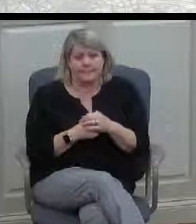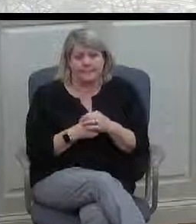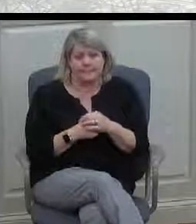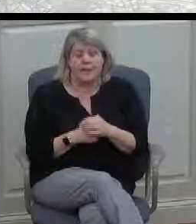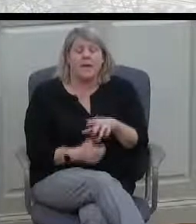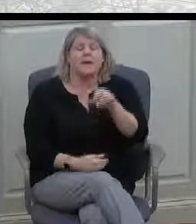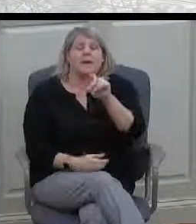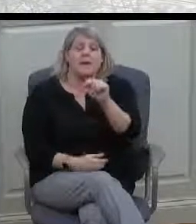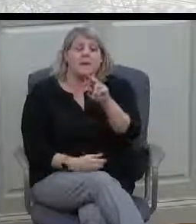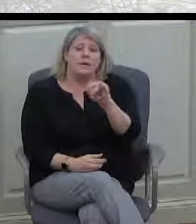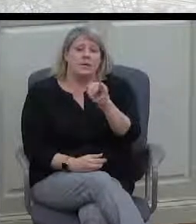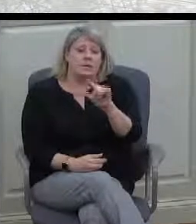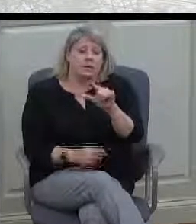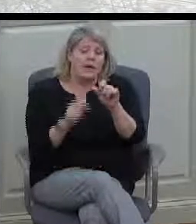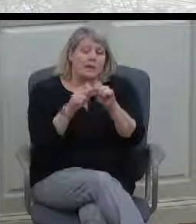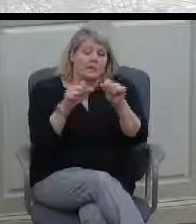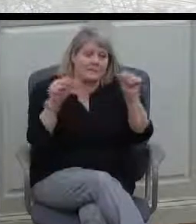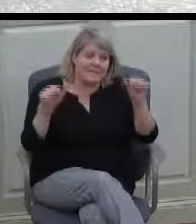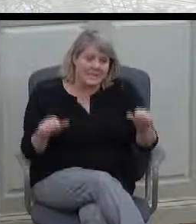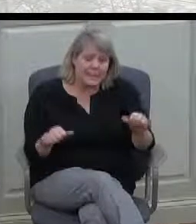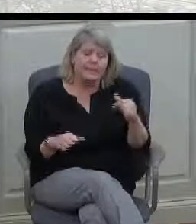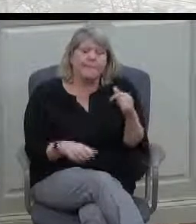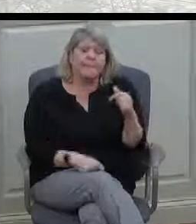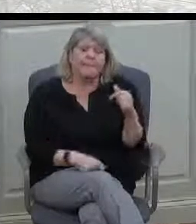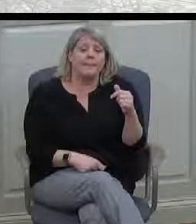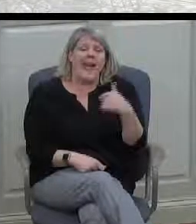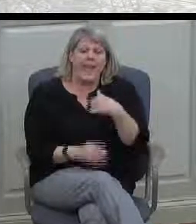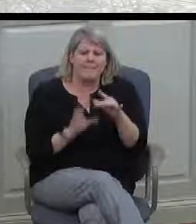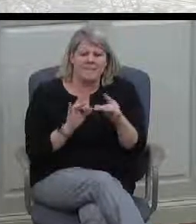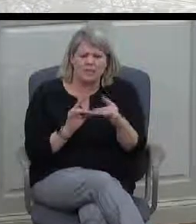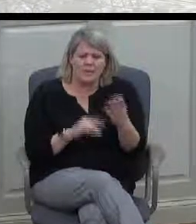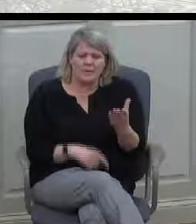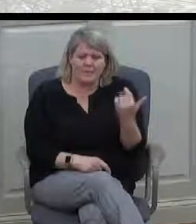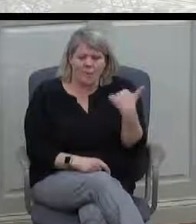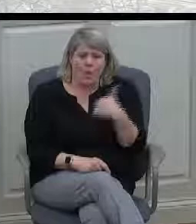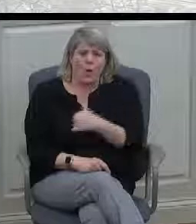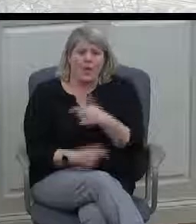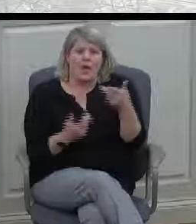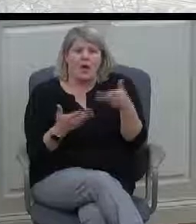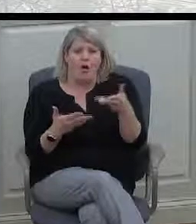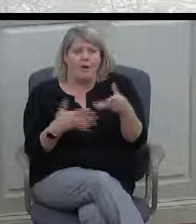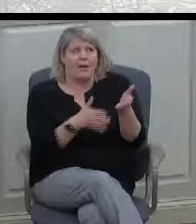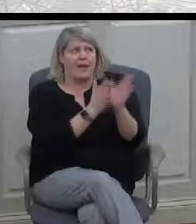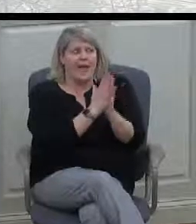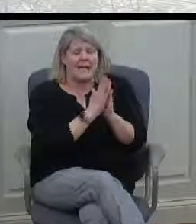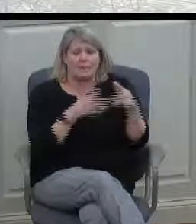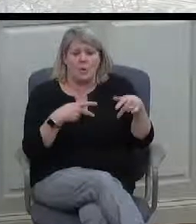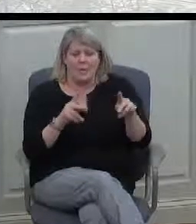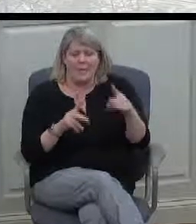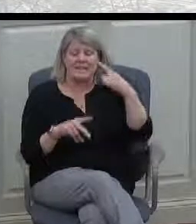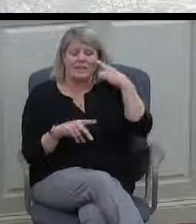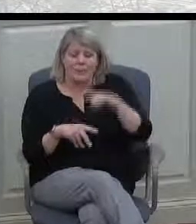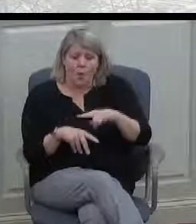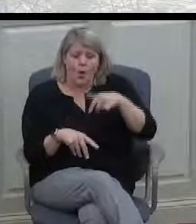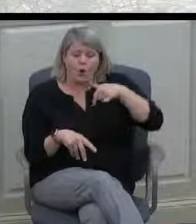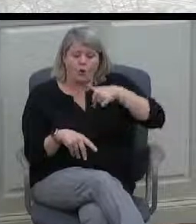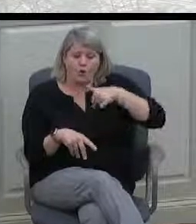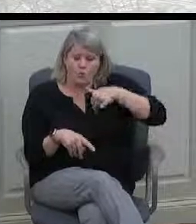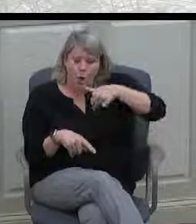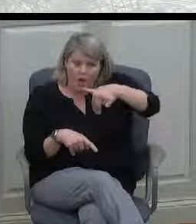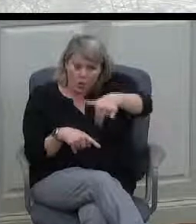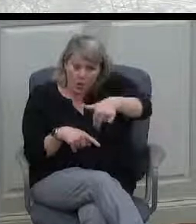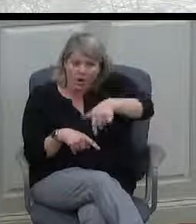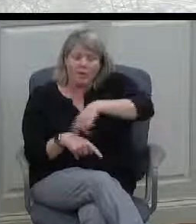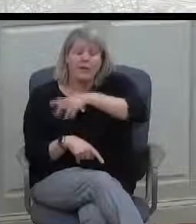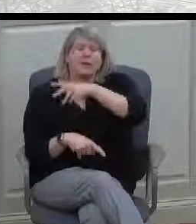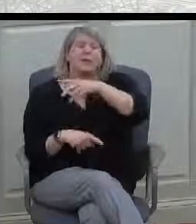Trail system. Like I mentioned last time, we have encroachment permits with the state for the Stanford Road crosswalk and 11 Road access point for